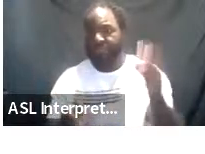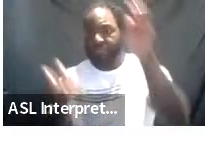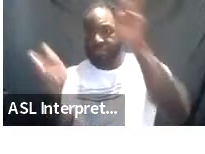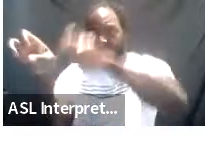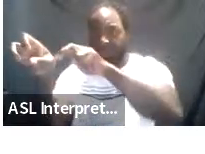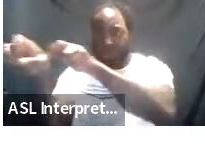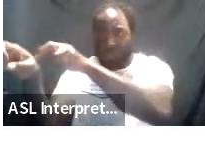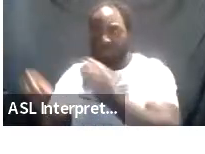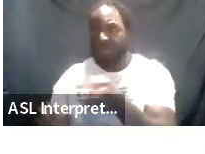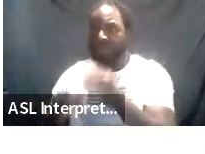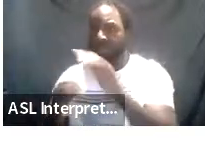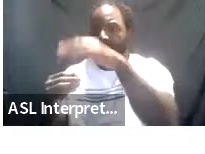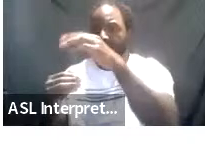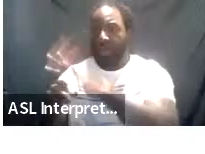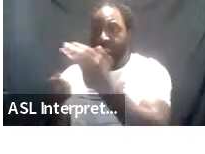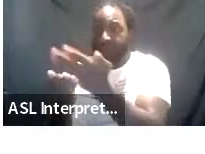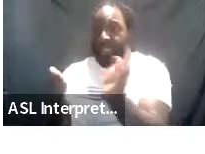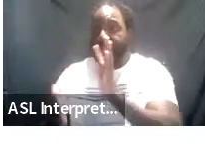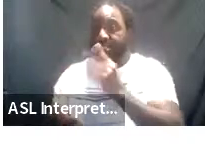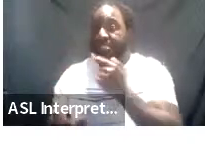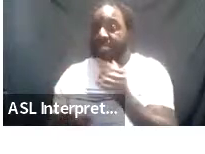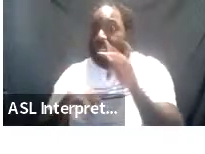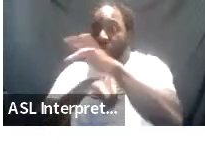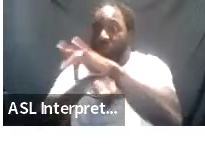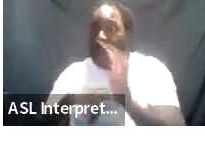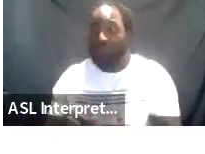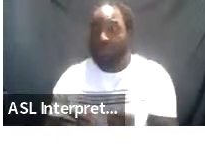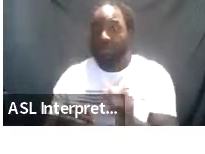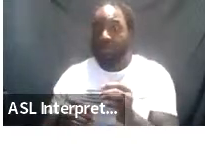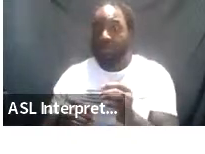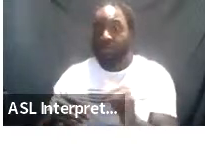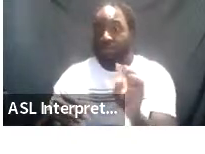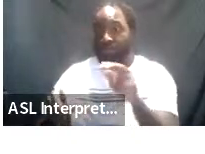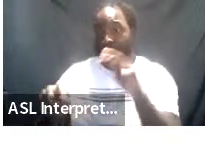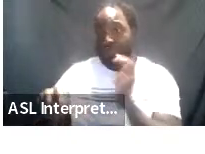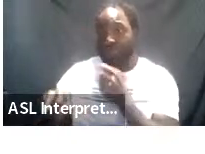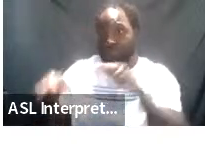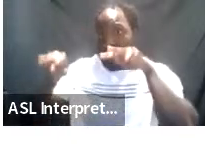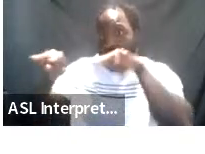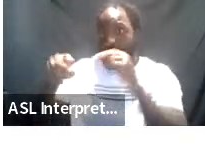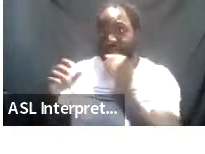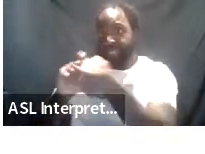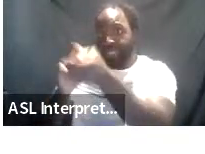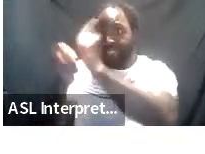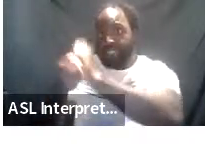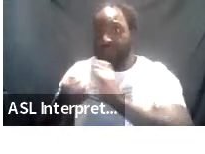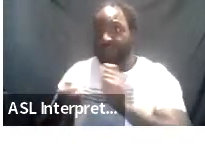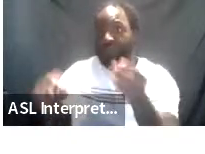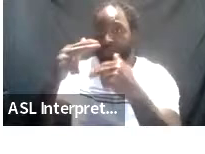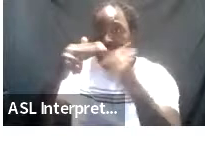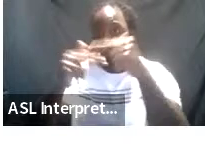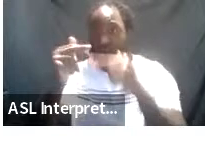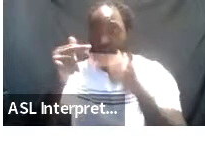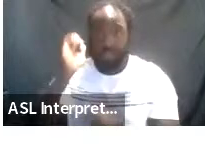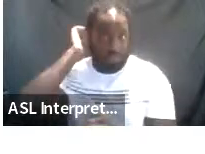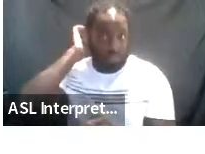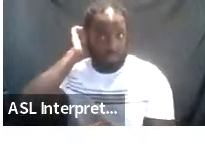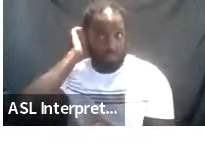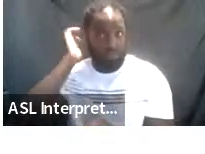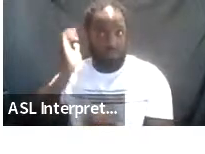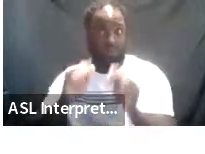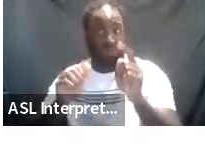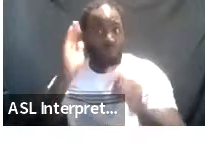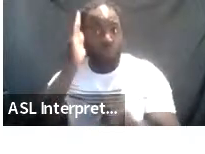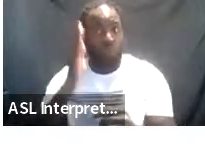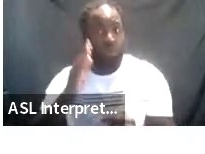things that were mentioned earlier. When we're looking at the converted buildings, will